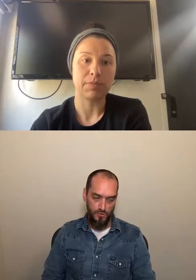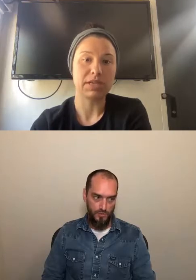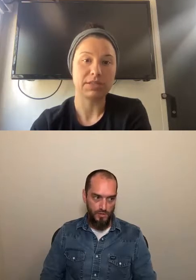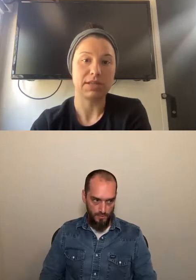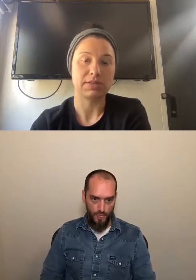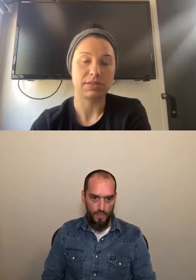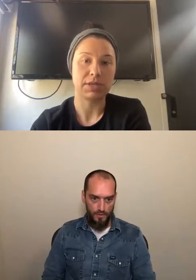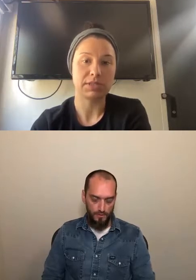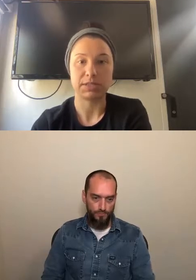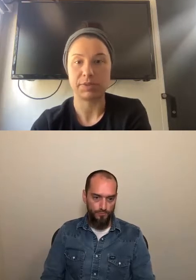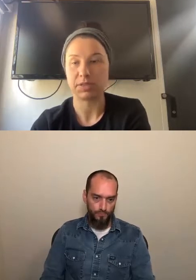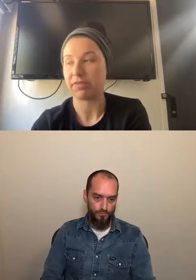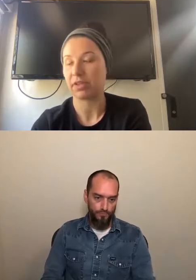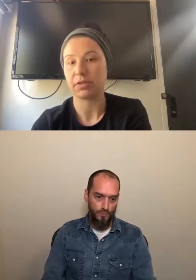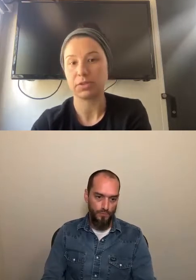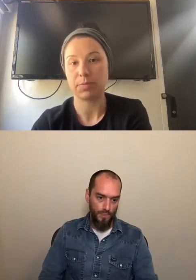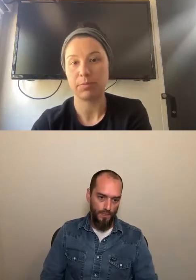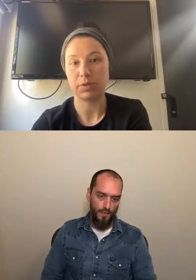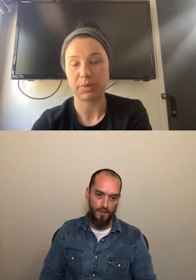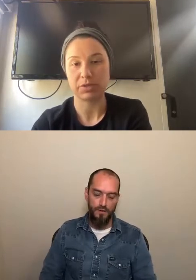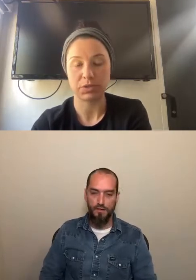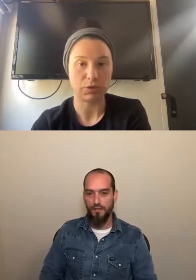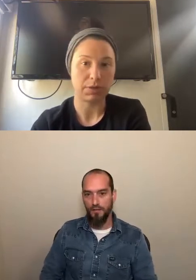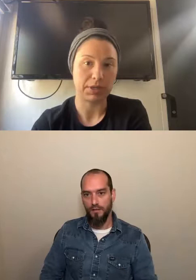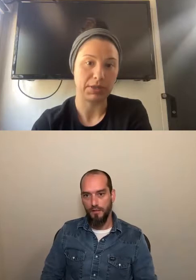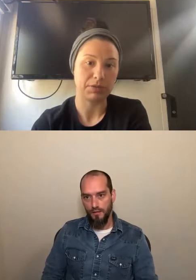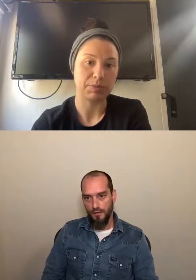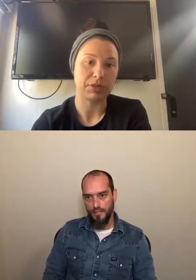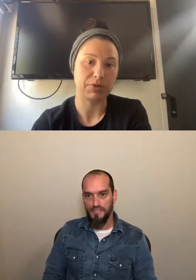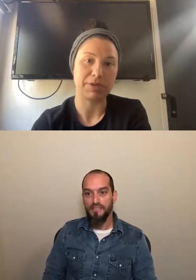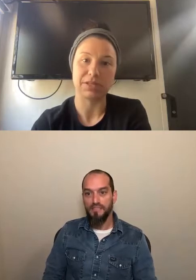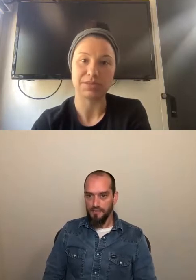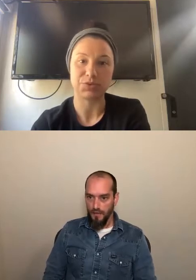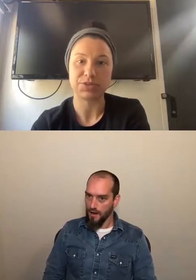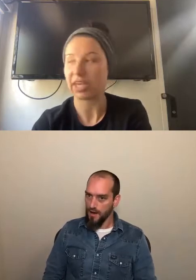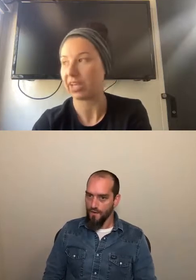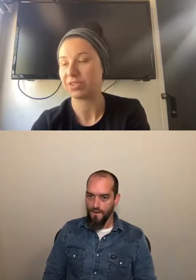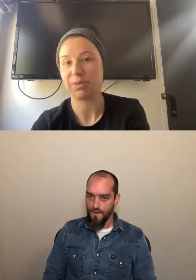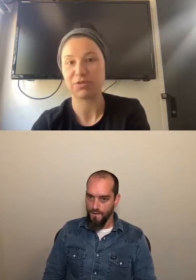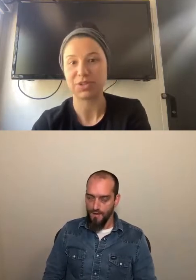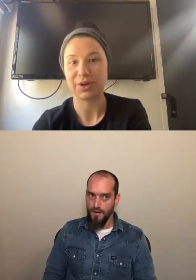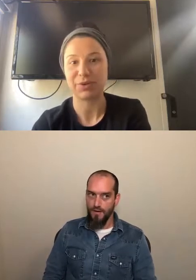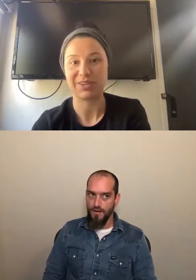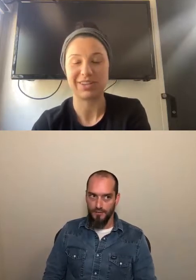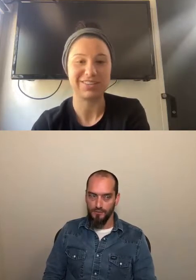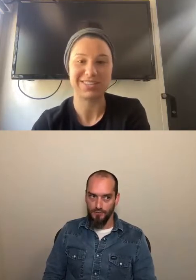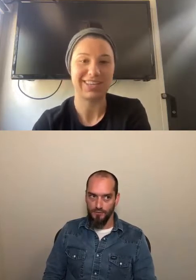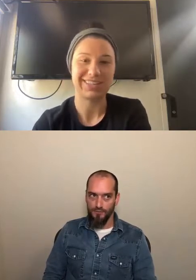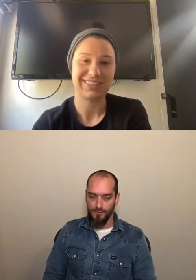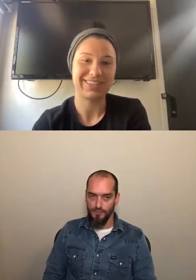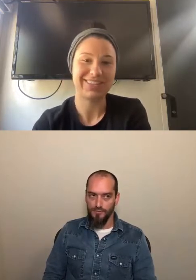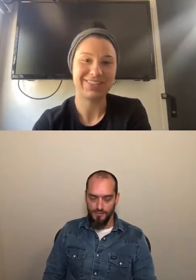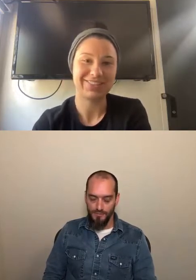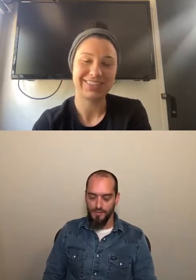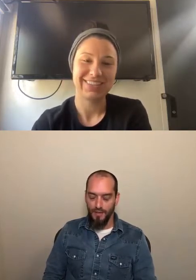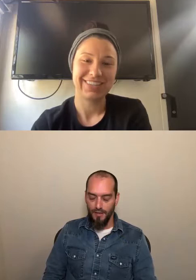So it makes sense. It makes sense, because I feel like there's some inspectors that will come in and they'll spend 30 minutes taking air samples and go, you know, it's